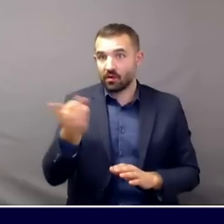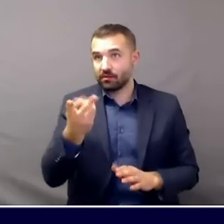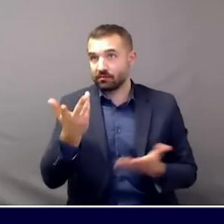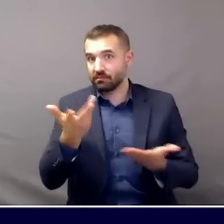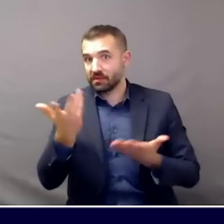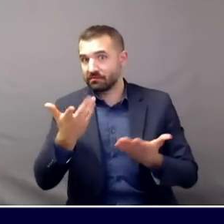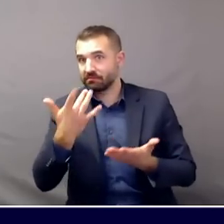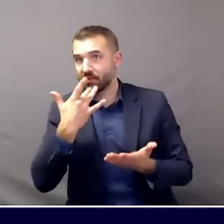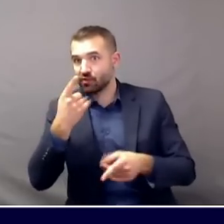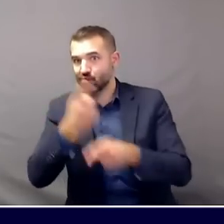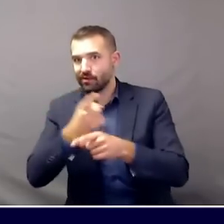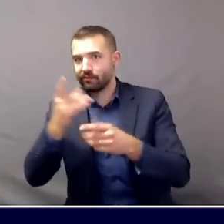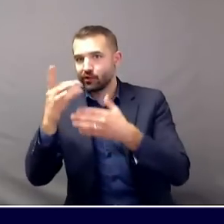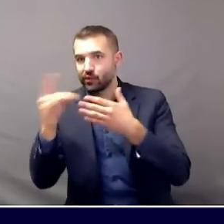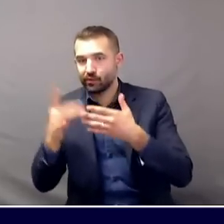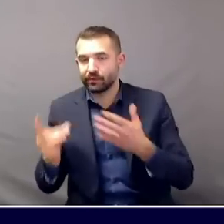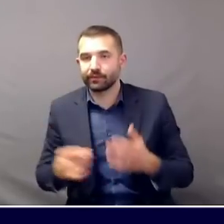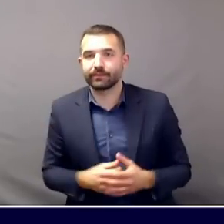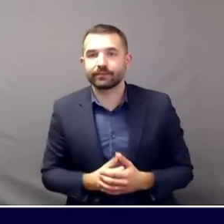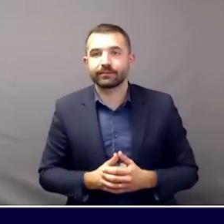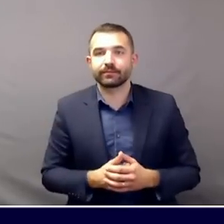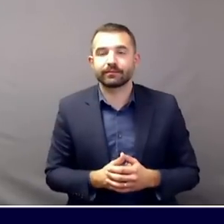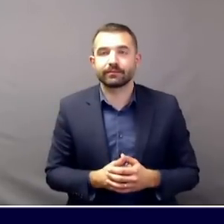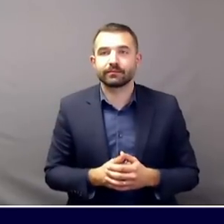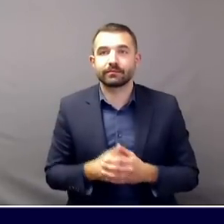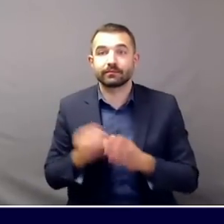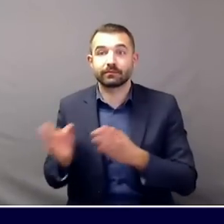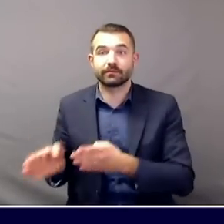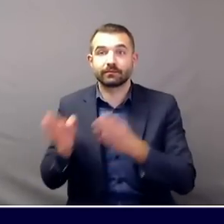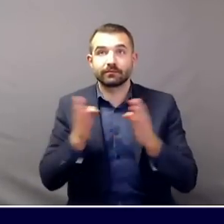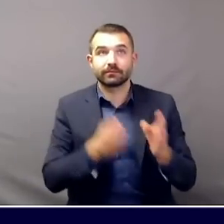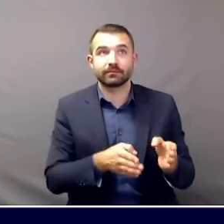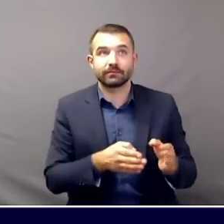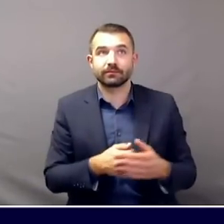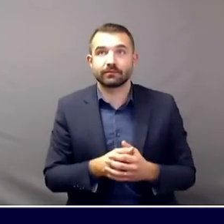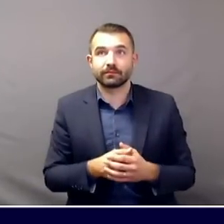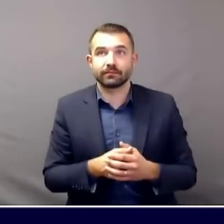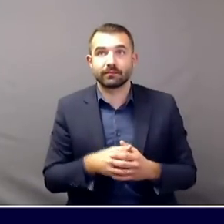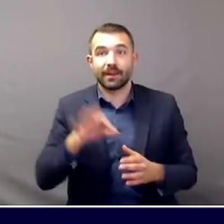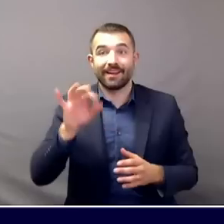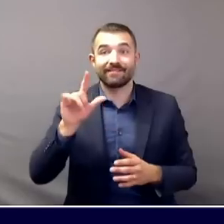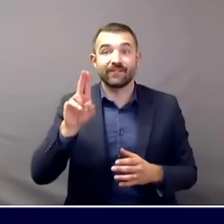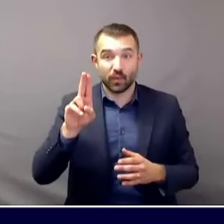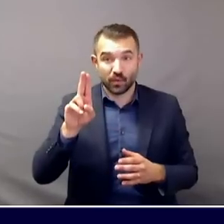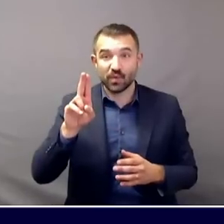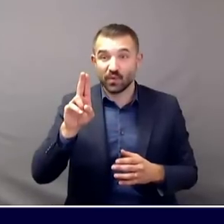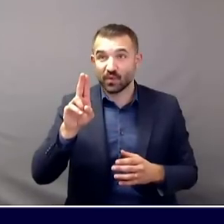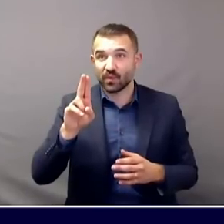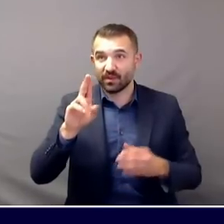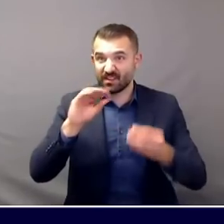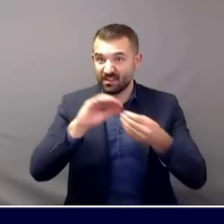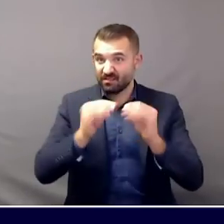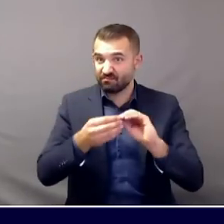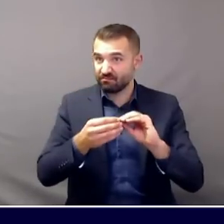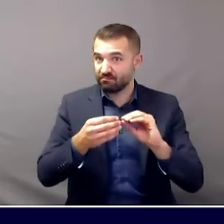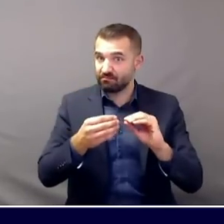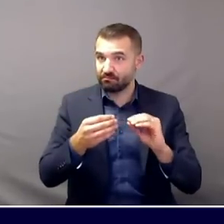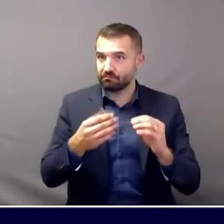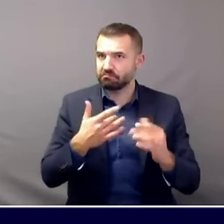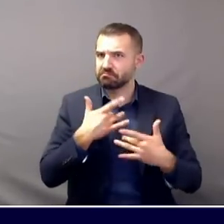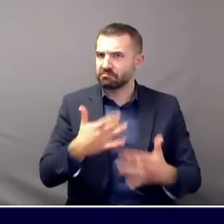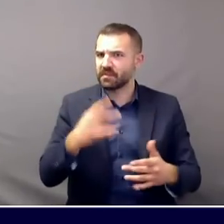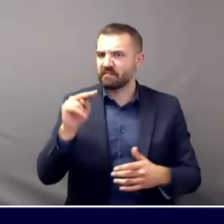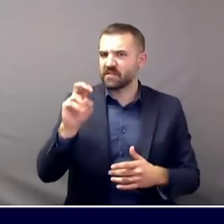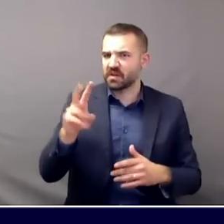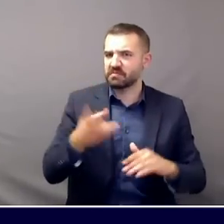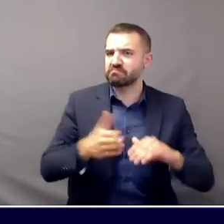a sort of slow season so far, and I'm curious if we have any idea of what our own looks like as of now. And also, do we